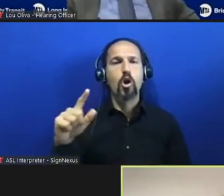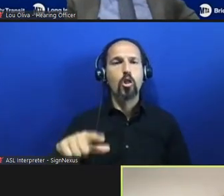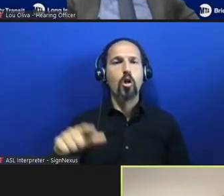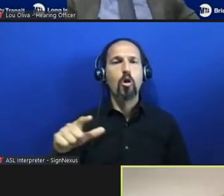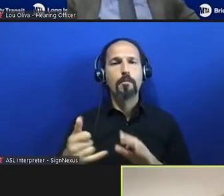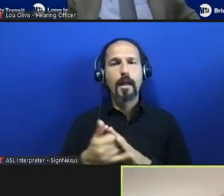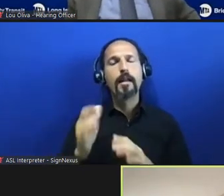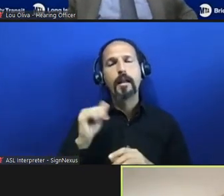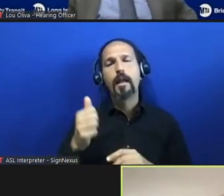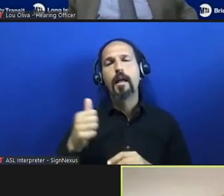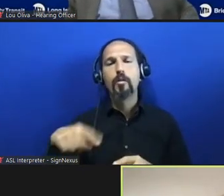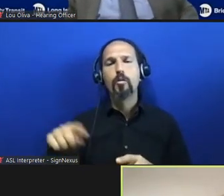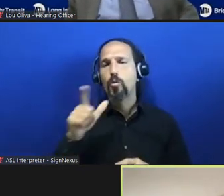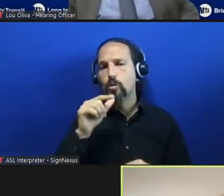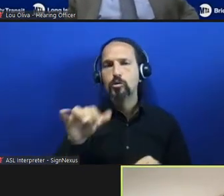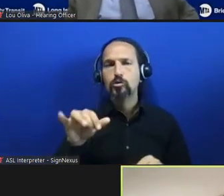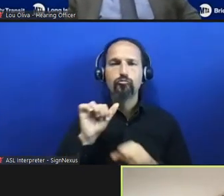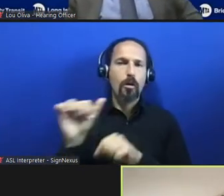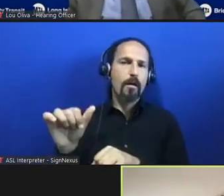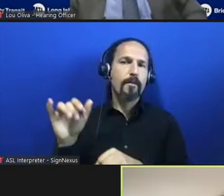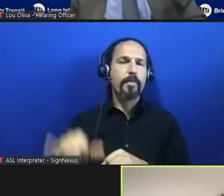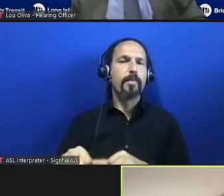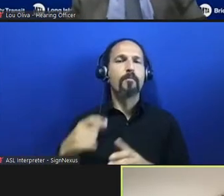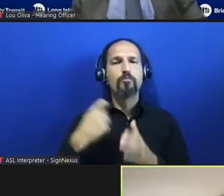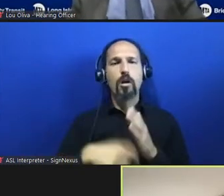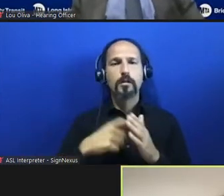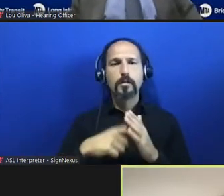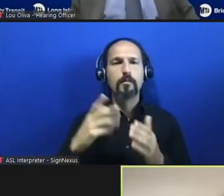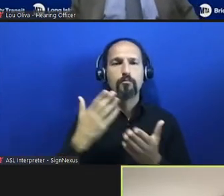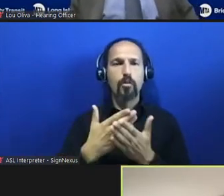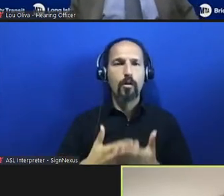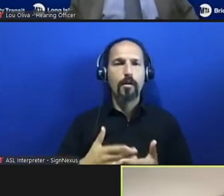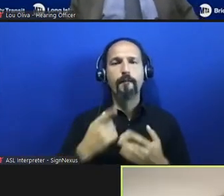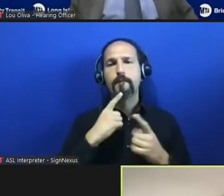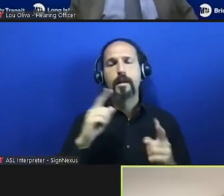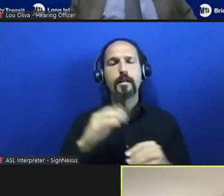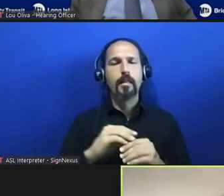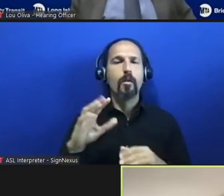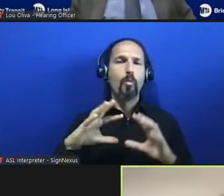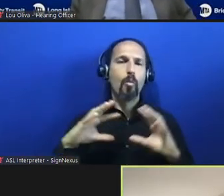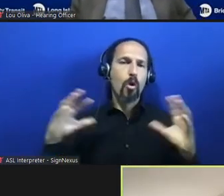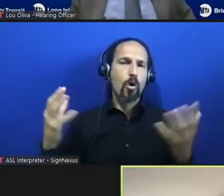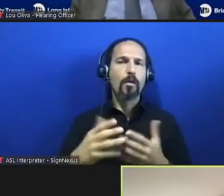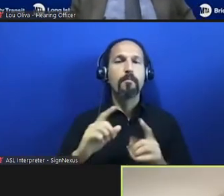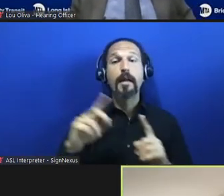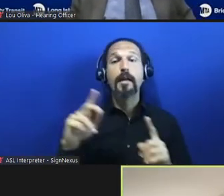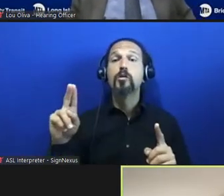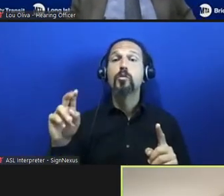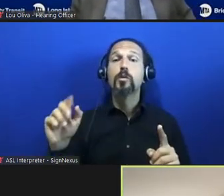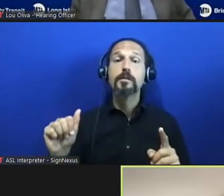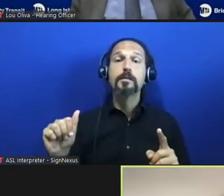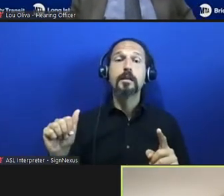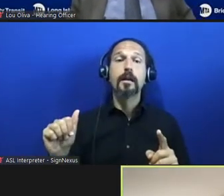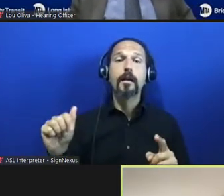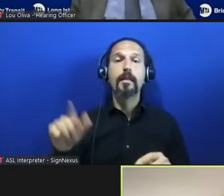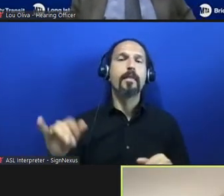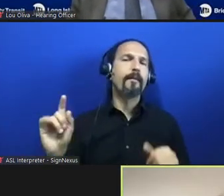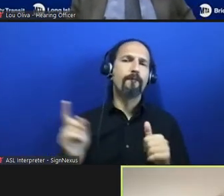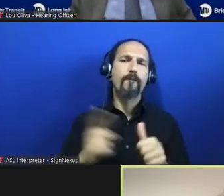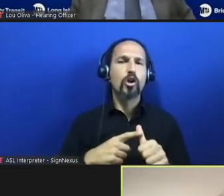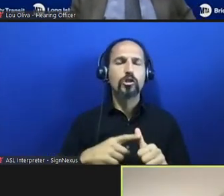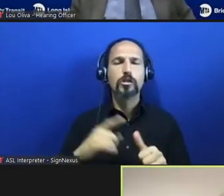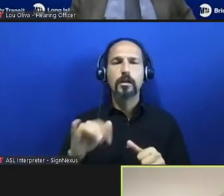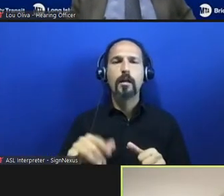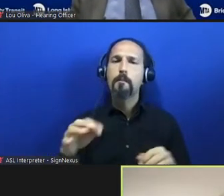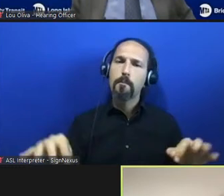mention everyone else driving congestion pricing has been proven as effective in cities around the world but in the U.S New York's program is the first it's